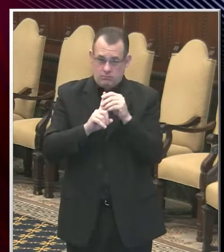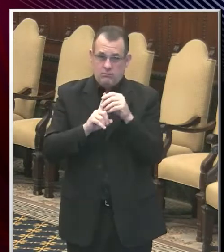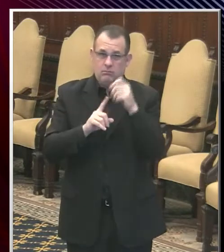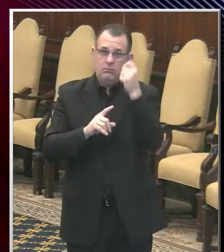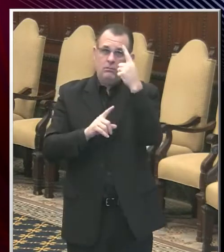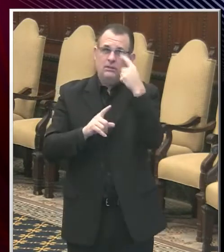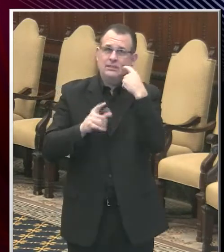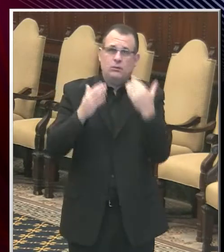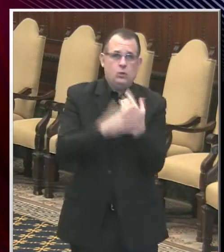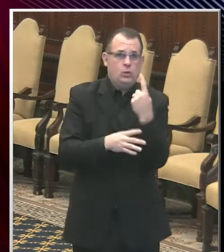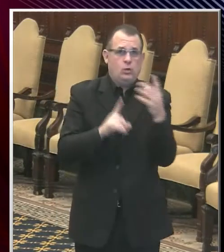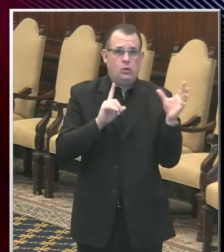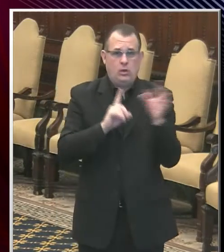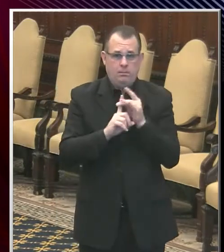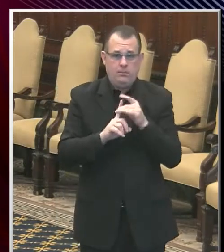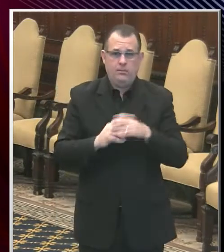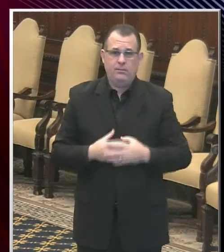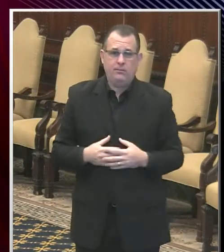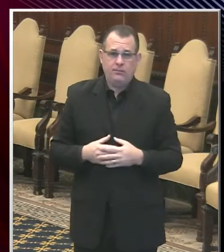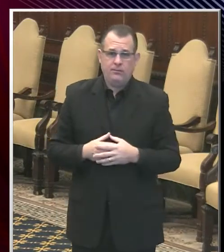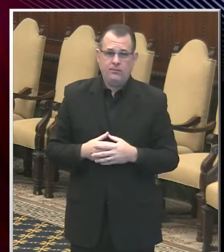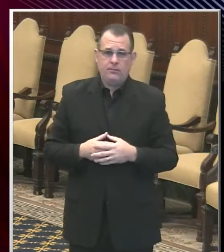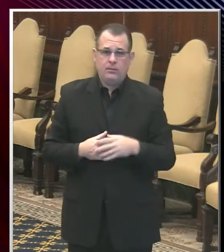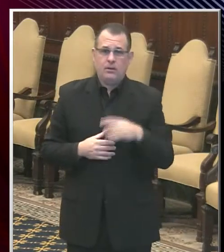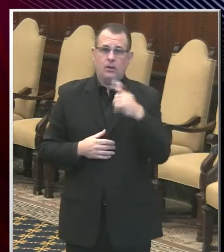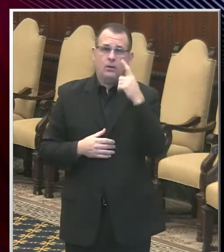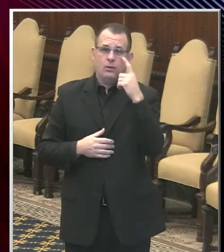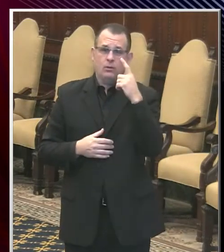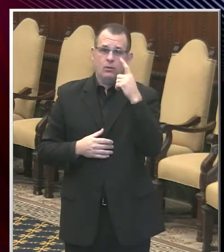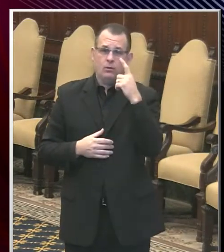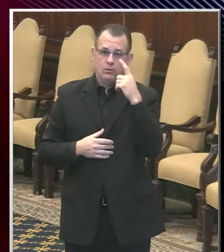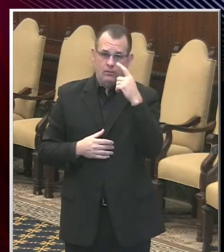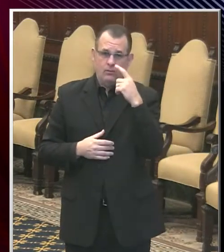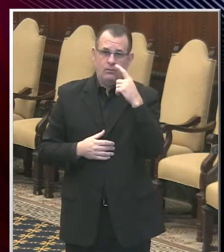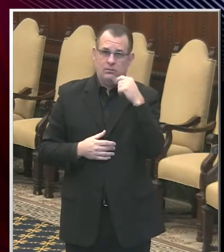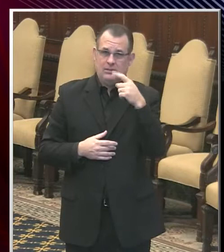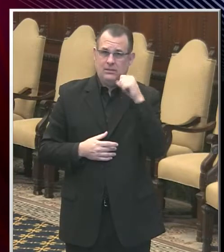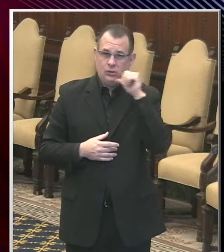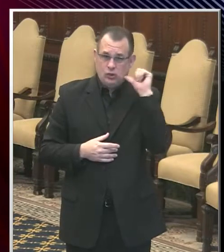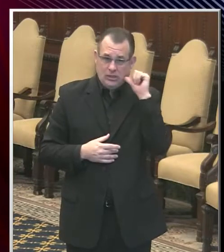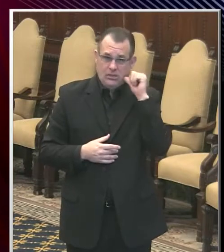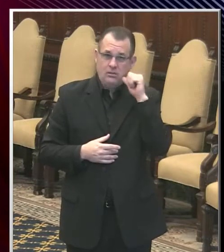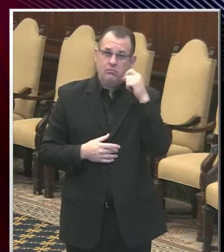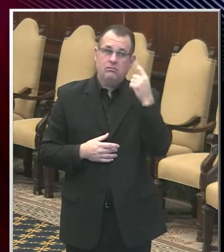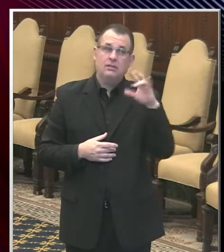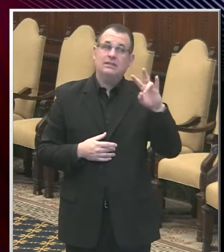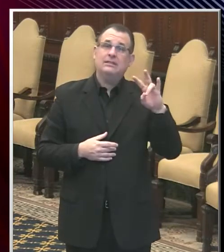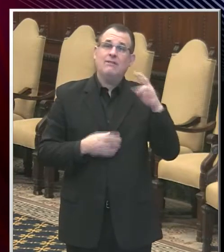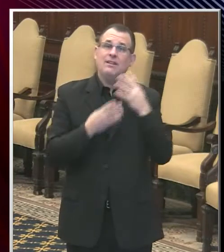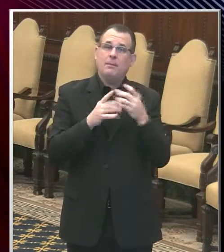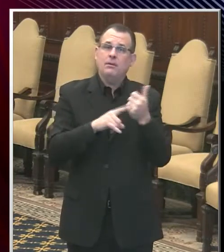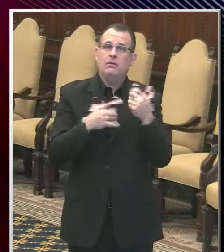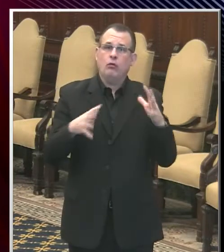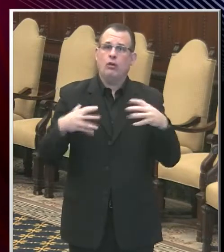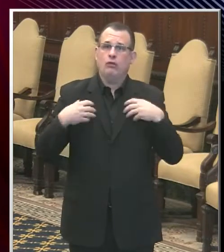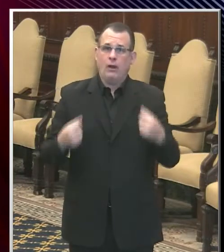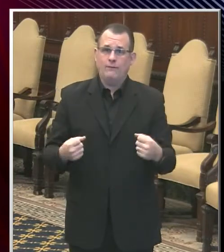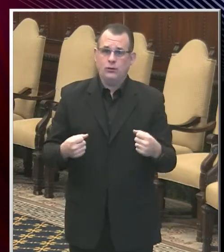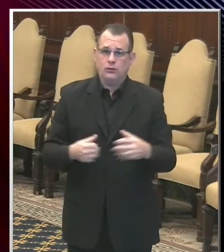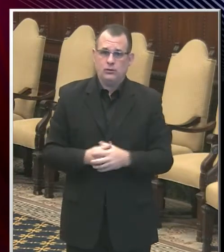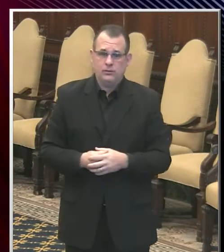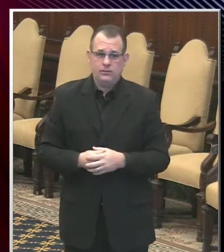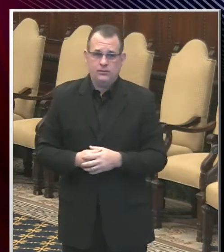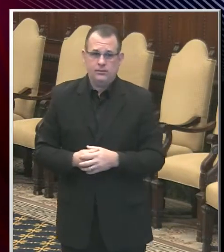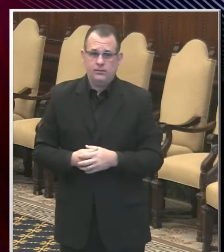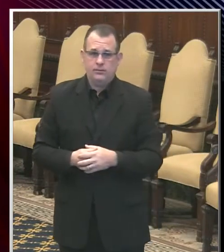test since yesterday, 1 new inmate with a new positive test since yesterday, and 7 others who have recovered and been removed from isolation.